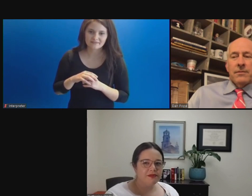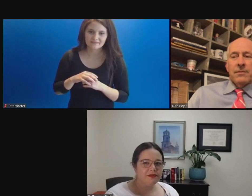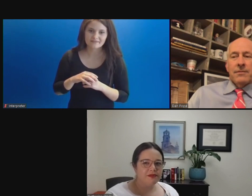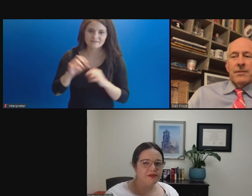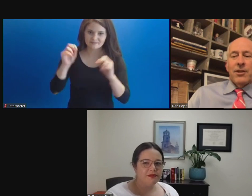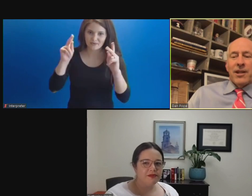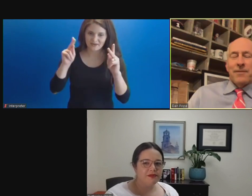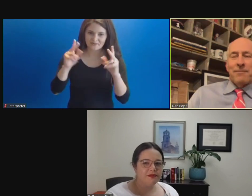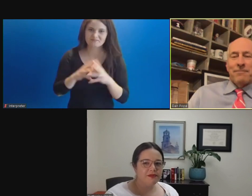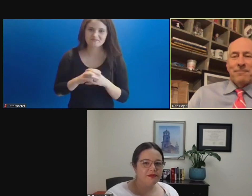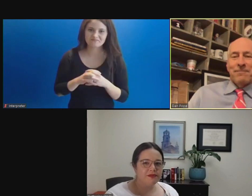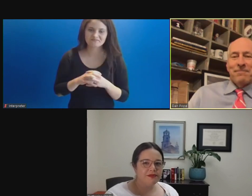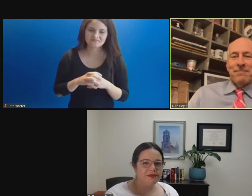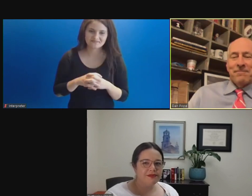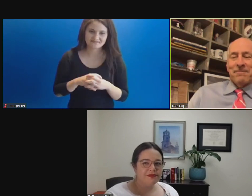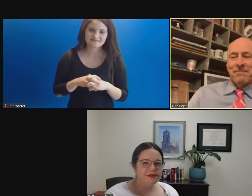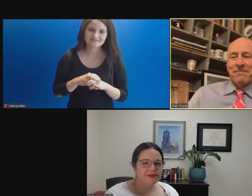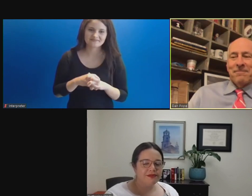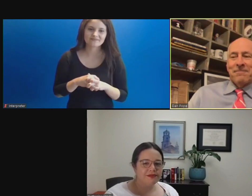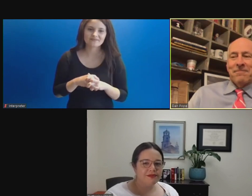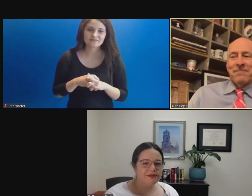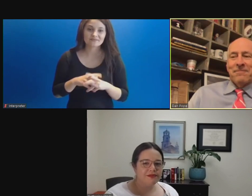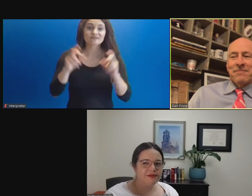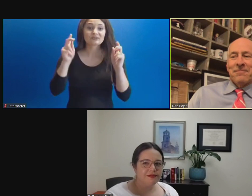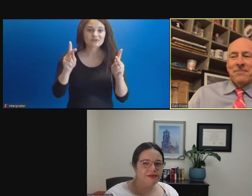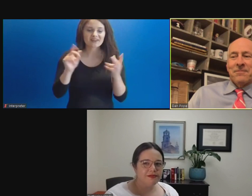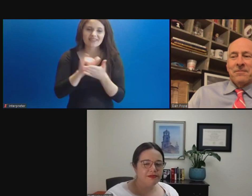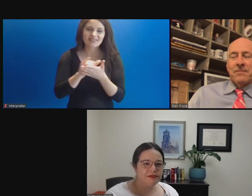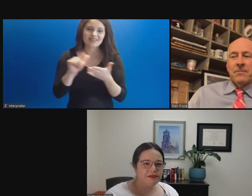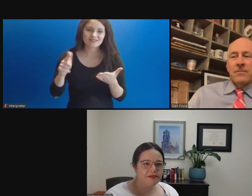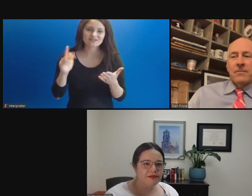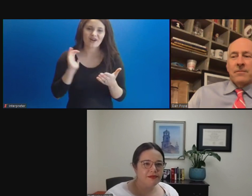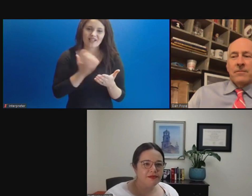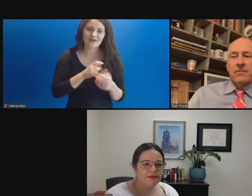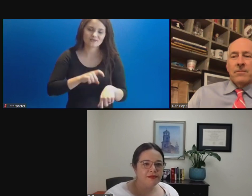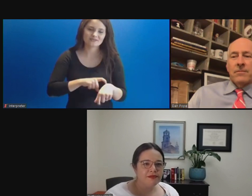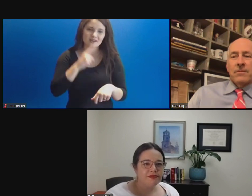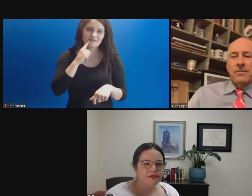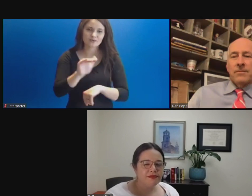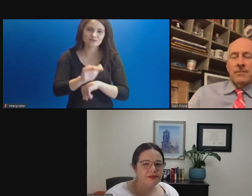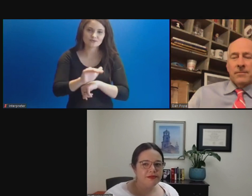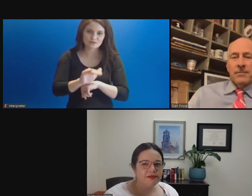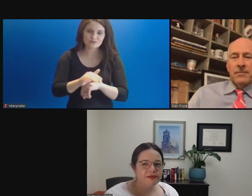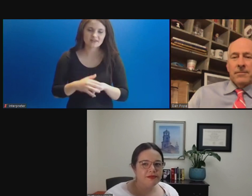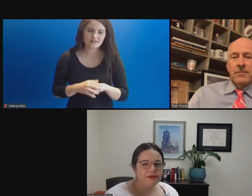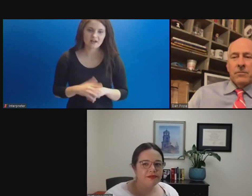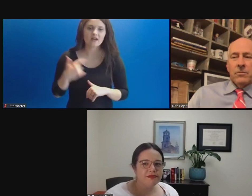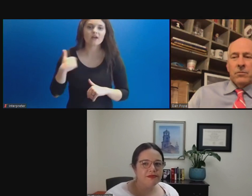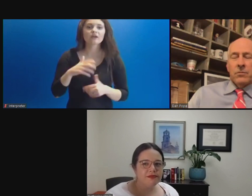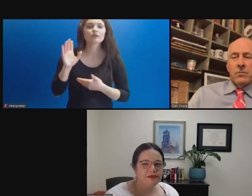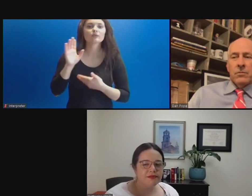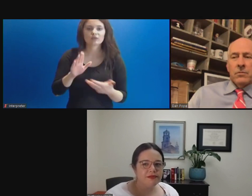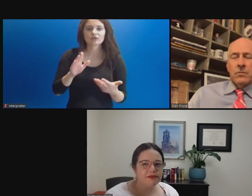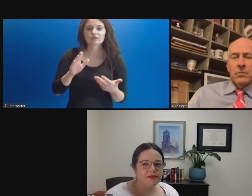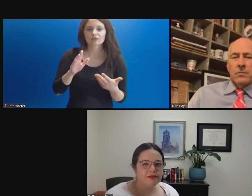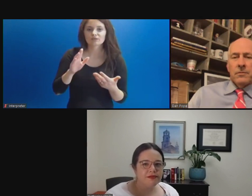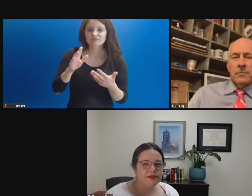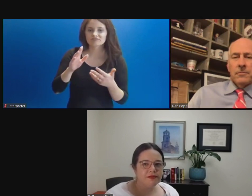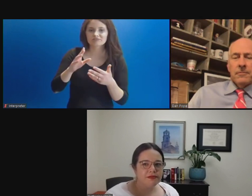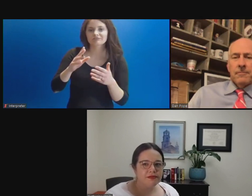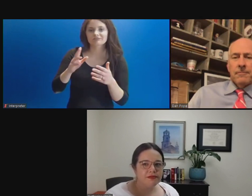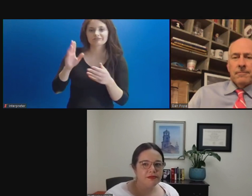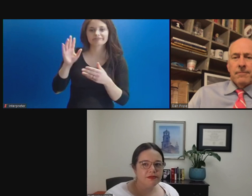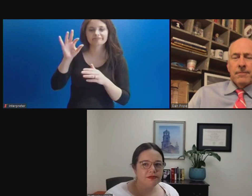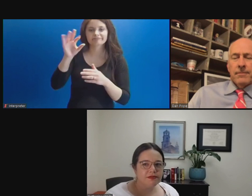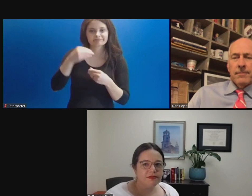Okay. Okay. Okay, that's all our time for tonight. We will be bringing you the latest updates